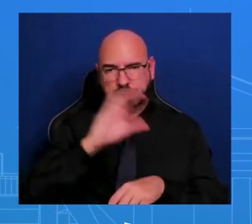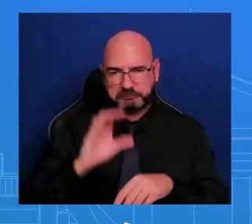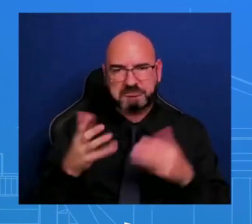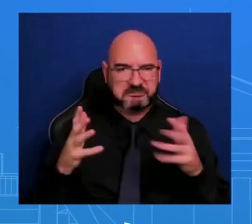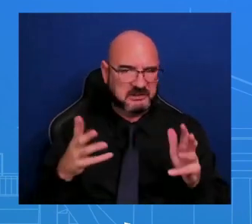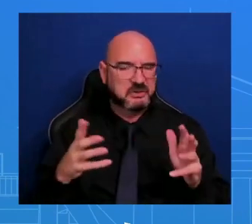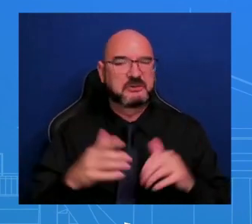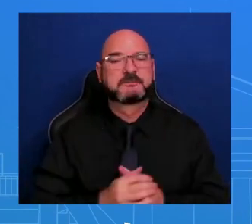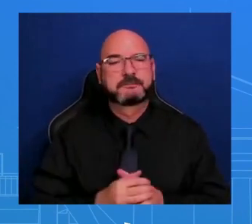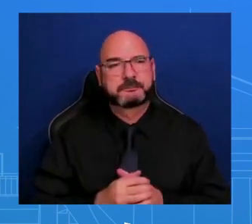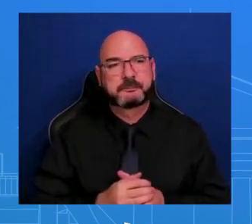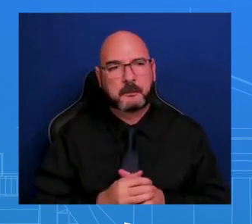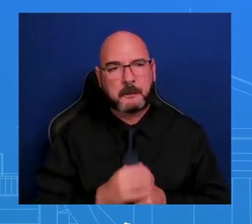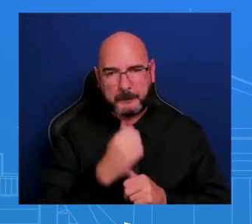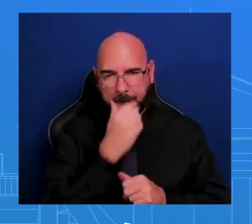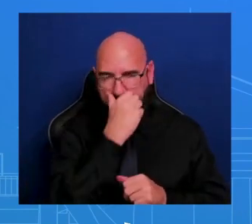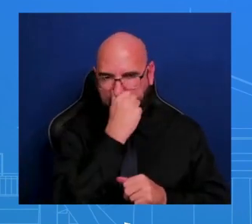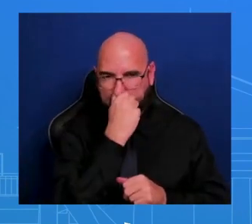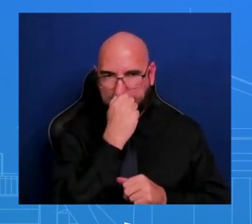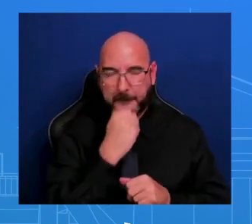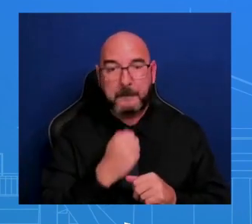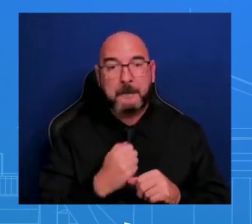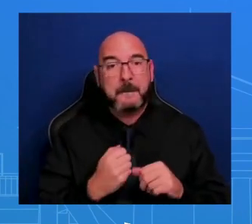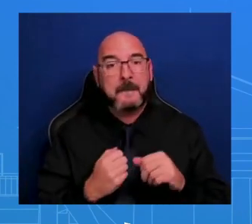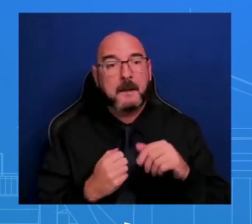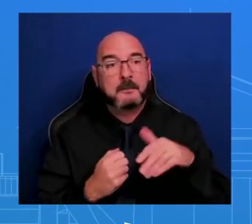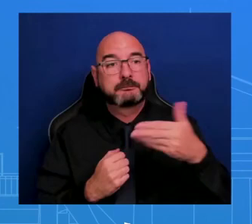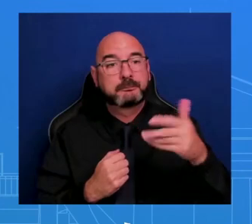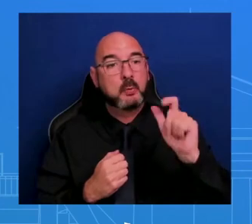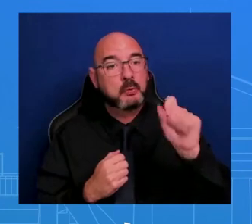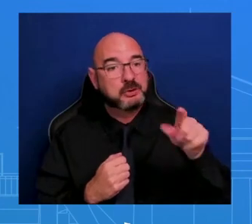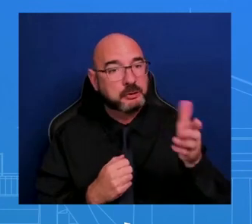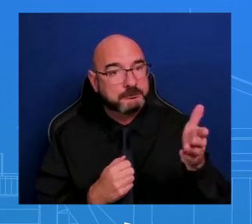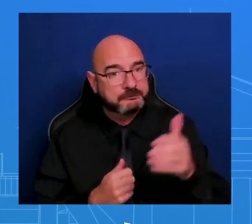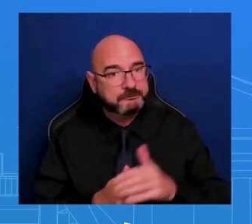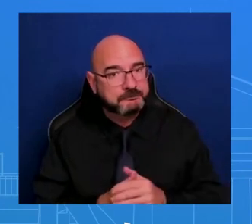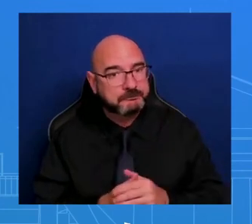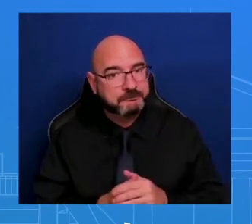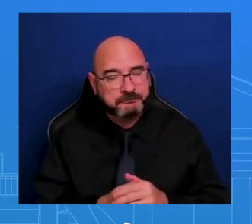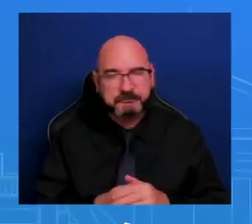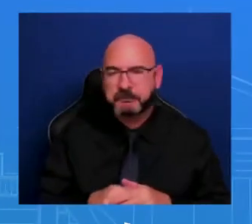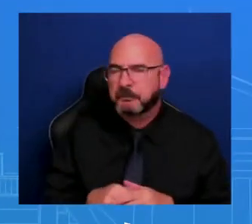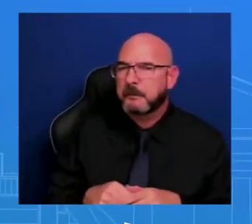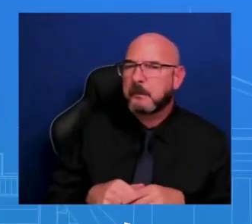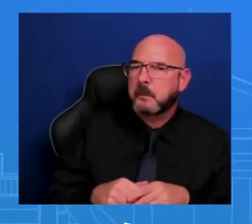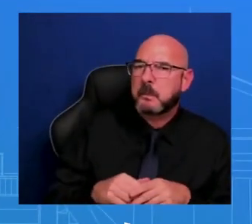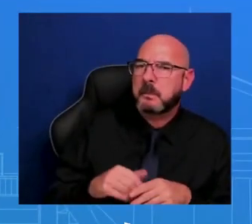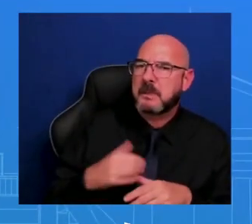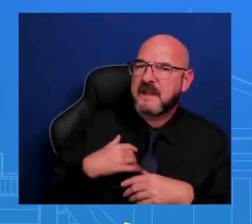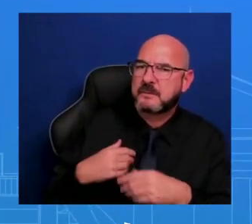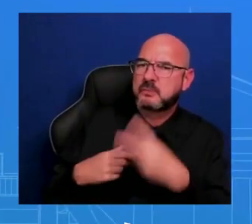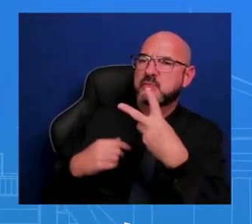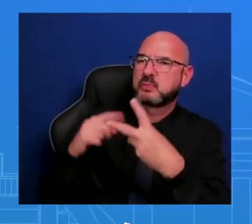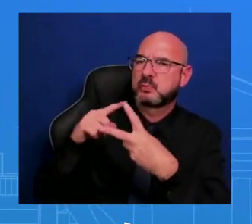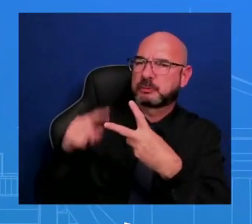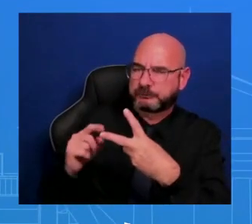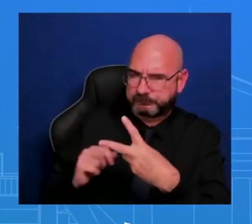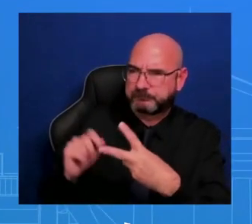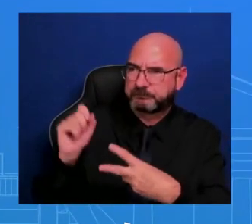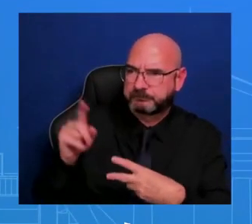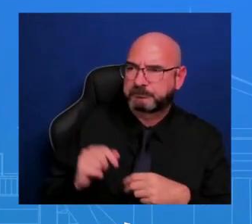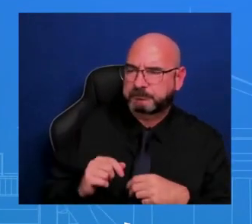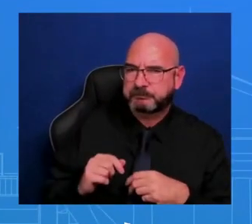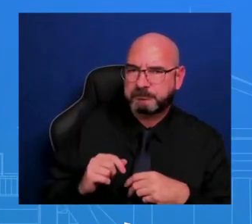Thank you. I have two questions. Amnesty International said that they found evidence that Israel used white phosphorus in